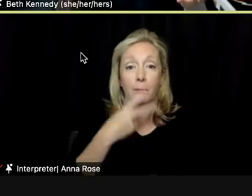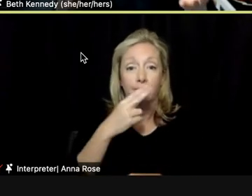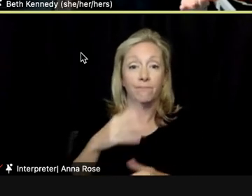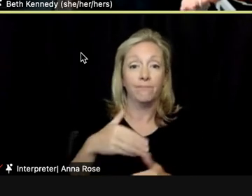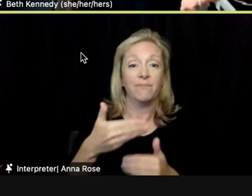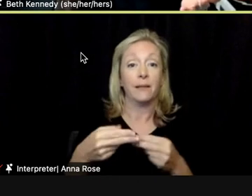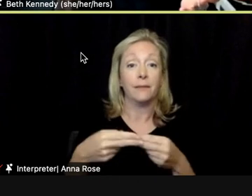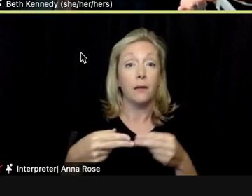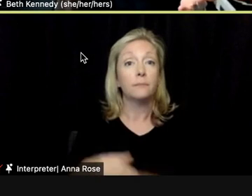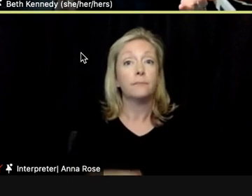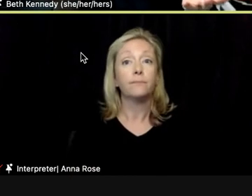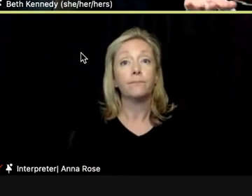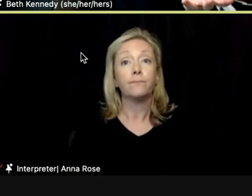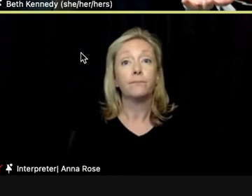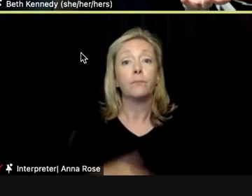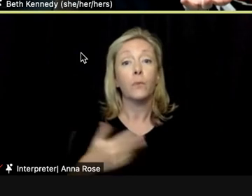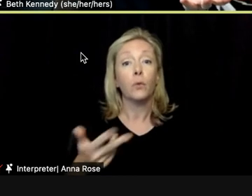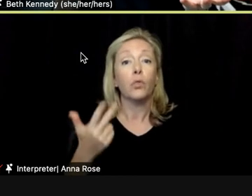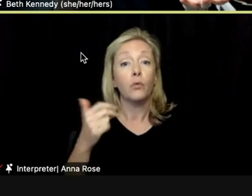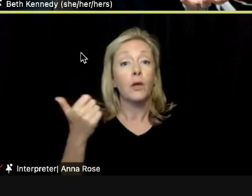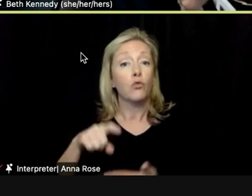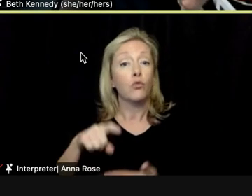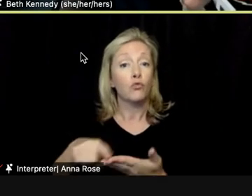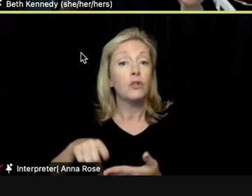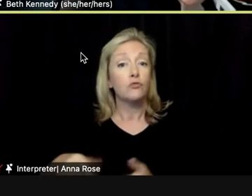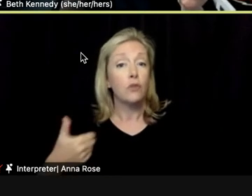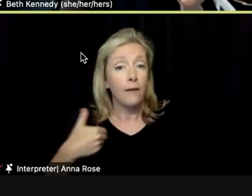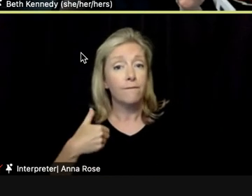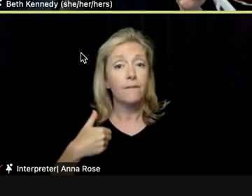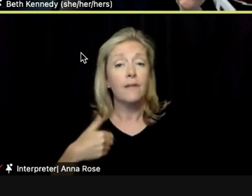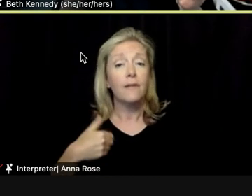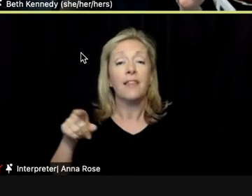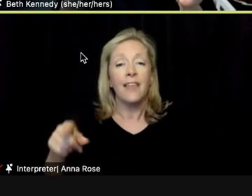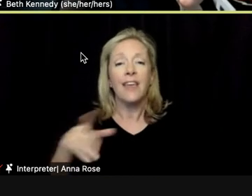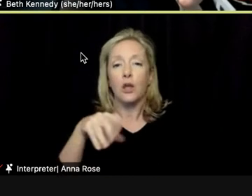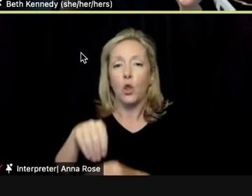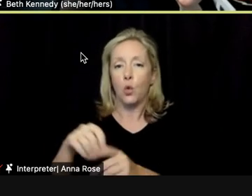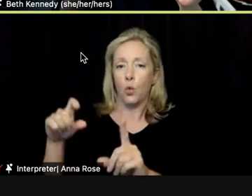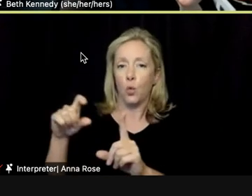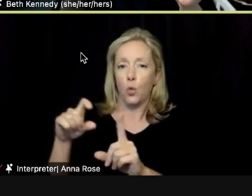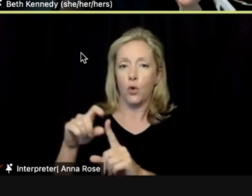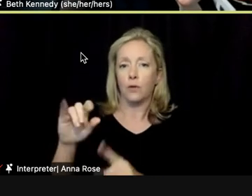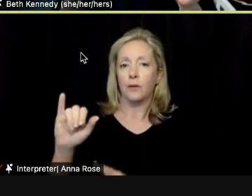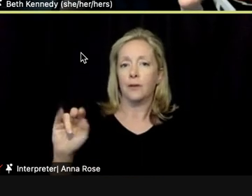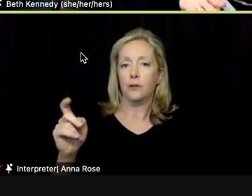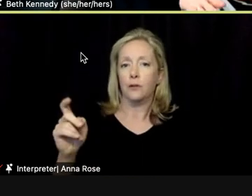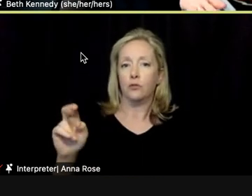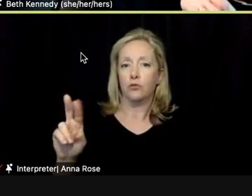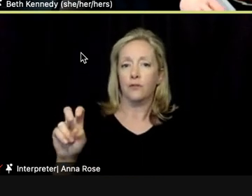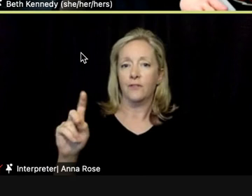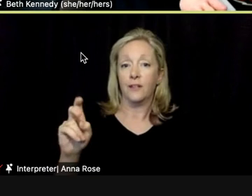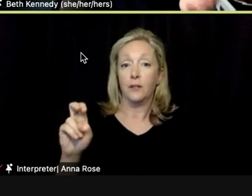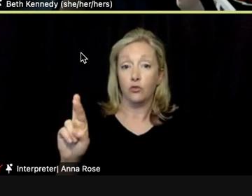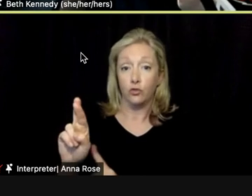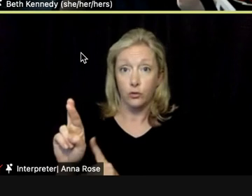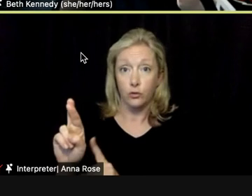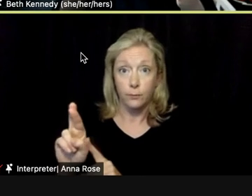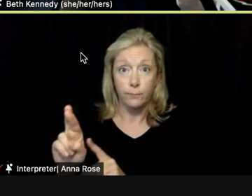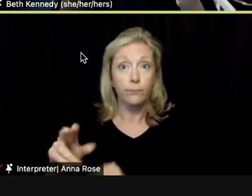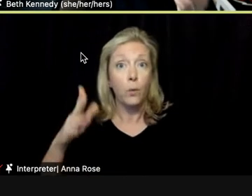So there are these other 3 studies. These studies have the word intervener in them because Coria